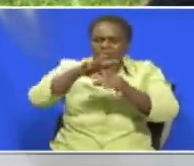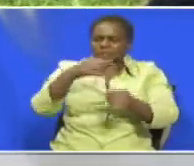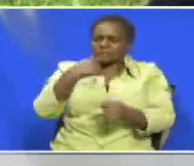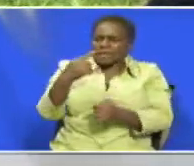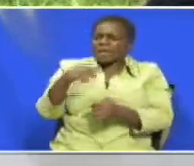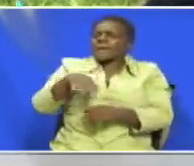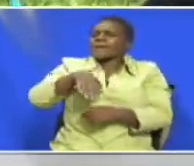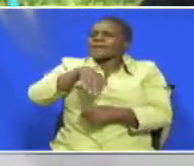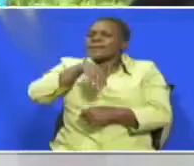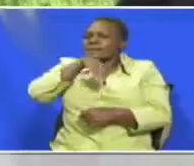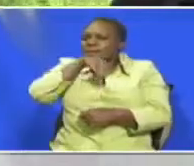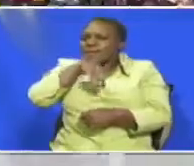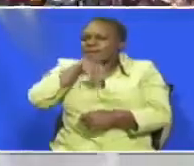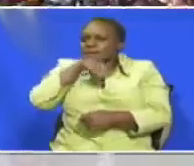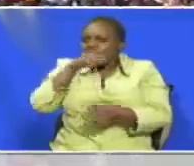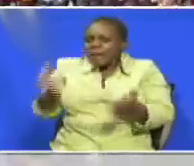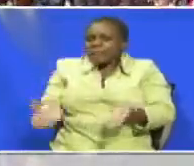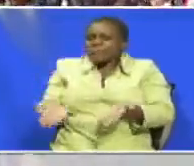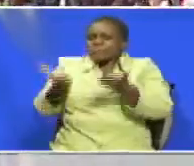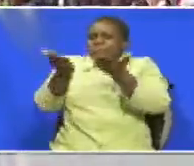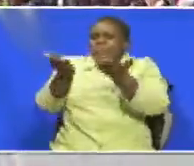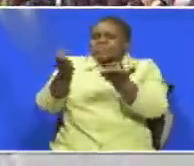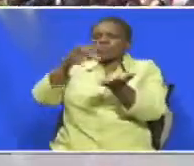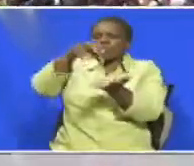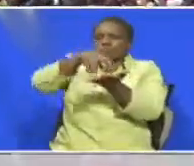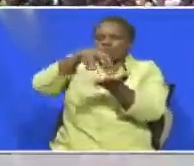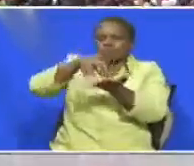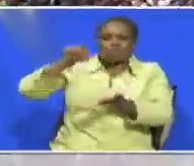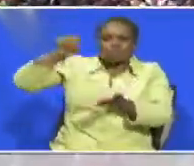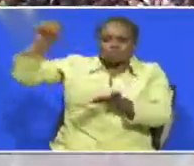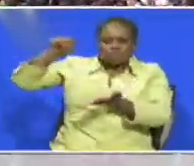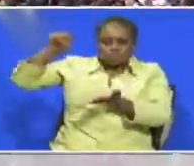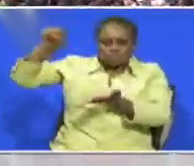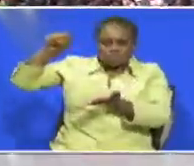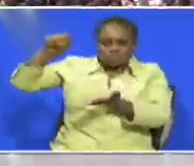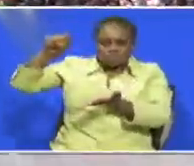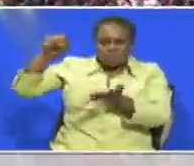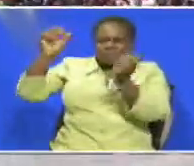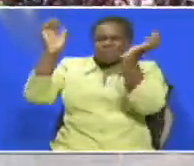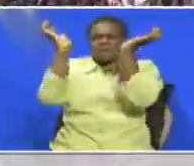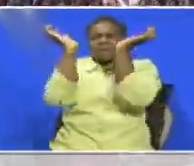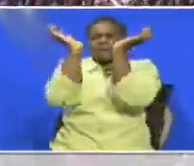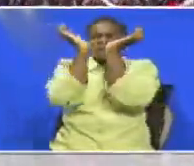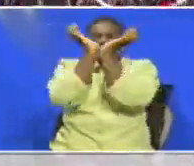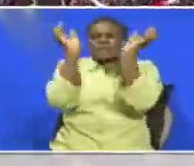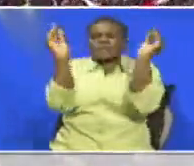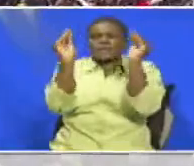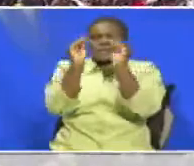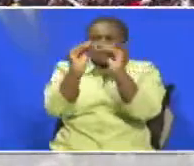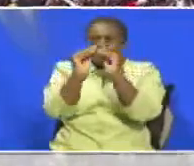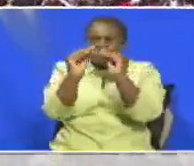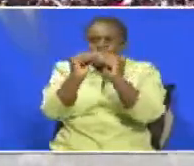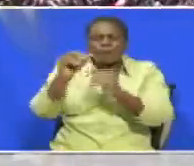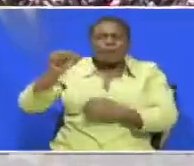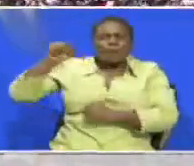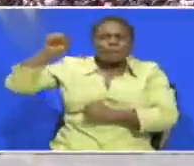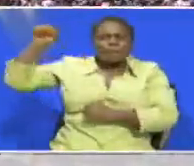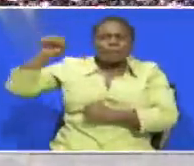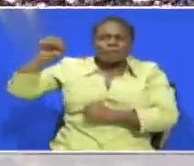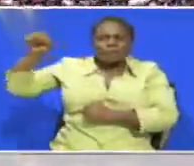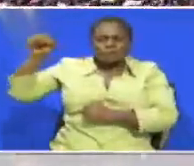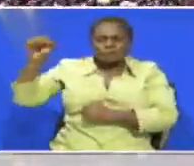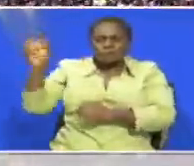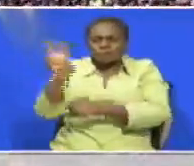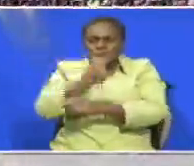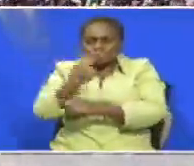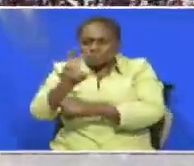says Odinga's recent political escapades culminating in the Kasarani meeting was a political